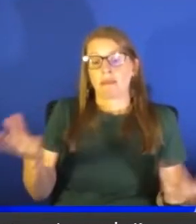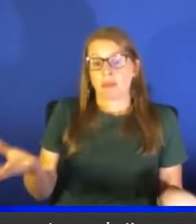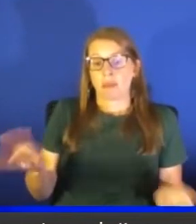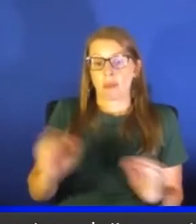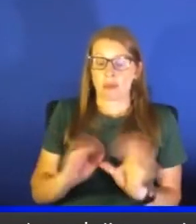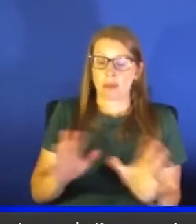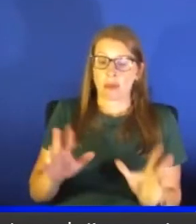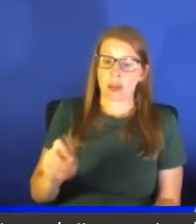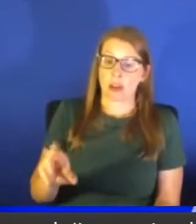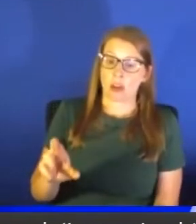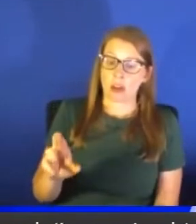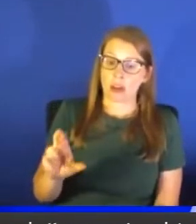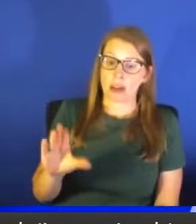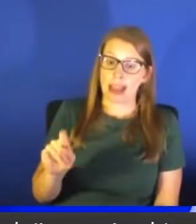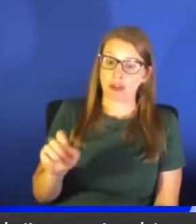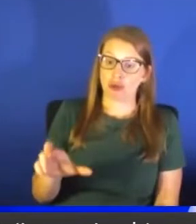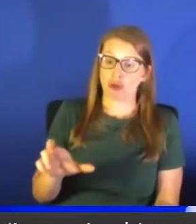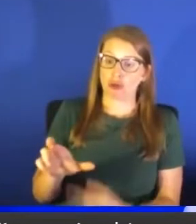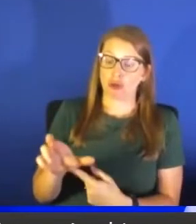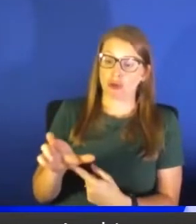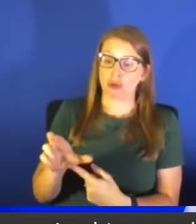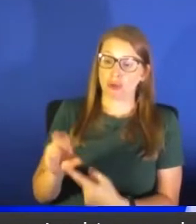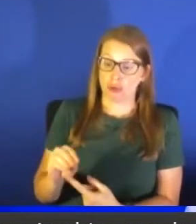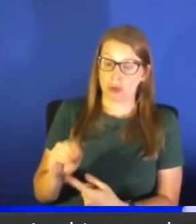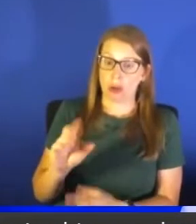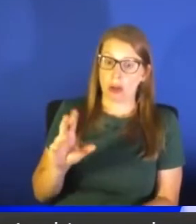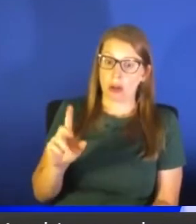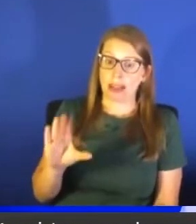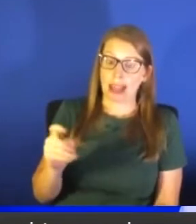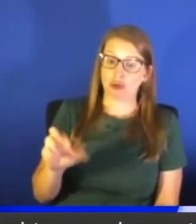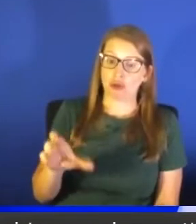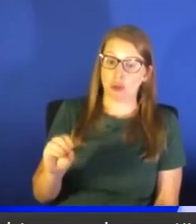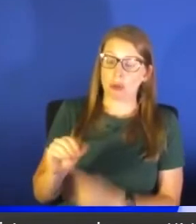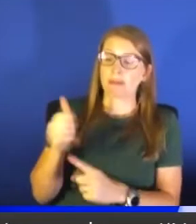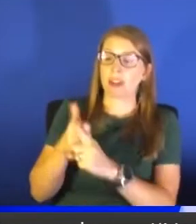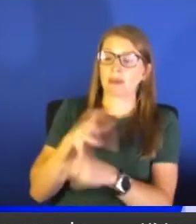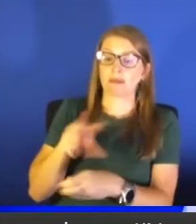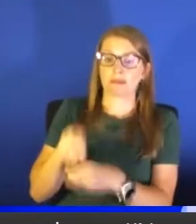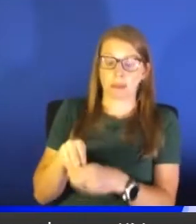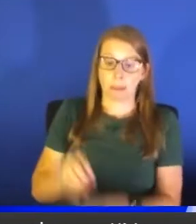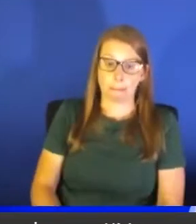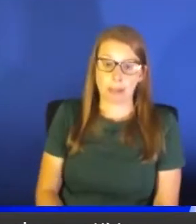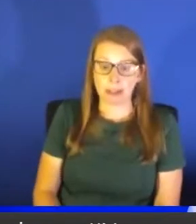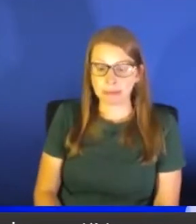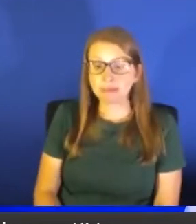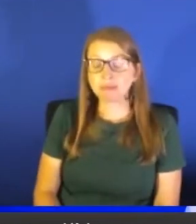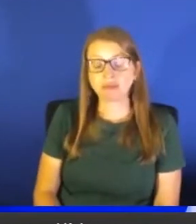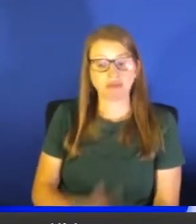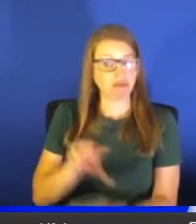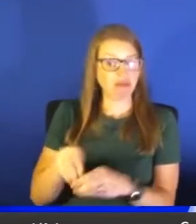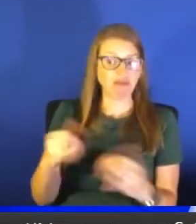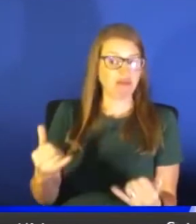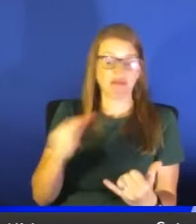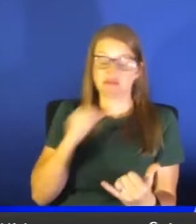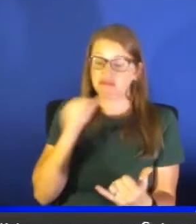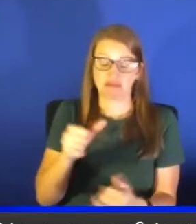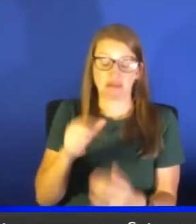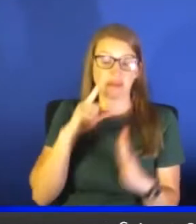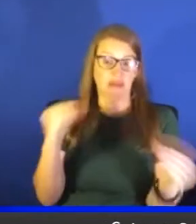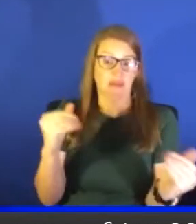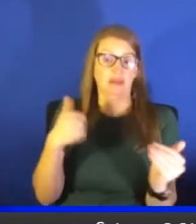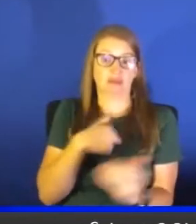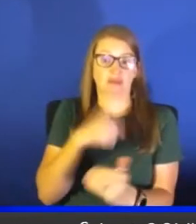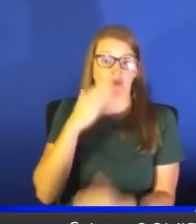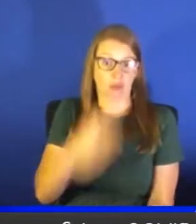does a lot of those trials, but I don't believe we are involved in any of those at this point in time. But hopefully we know that it is still